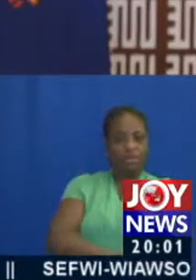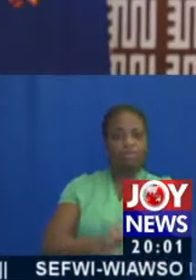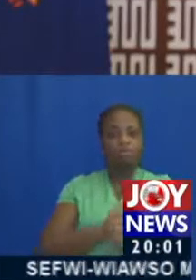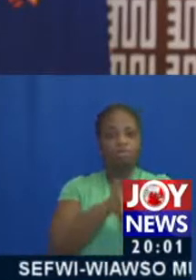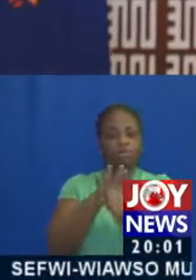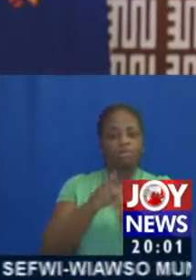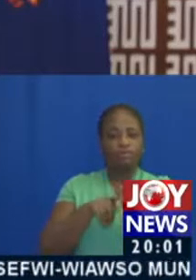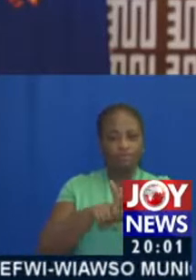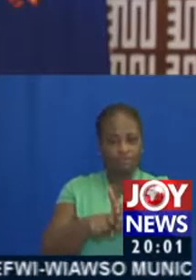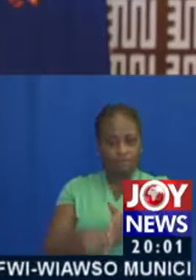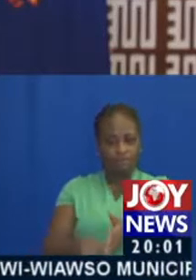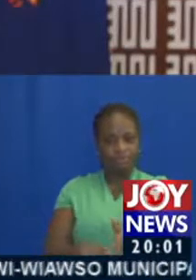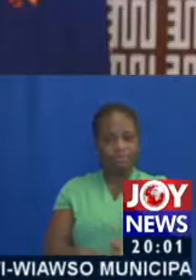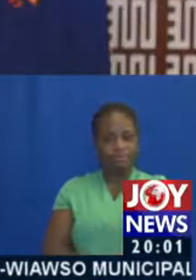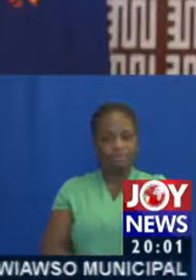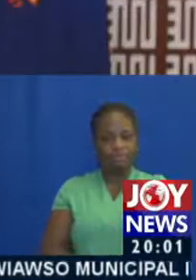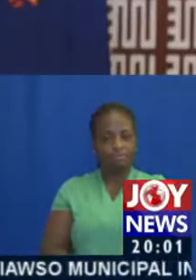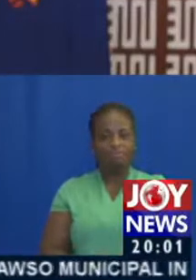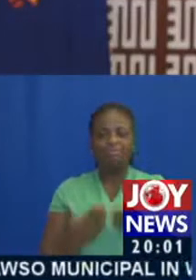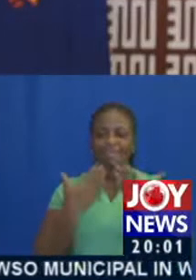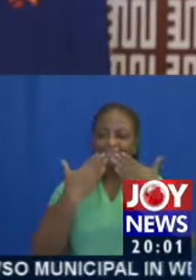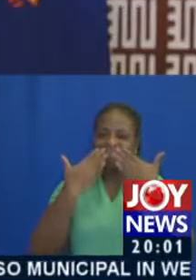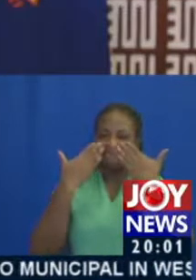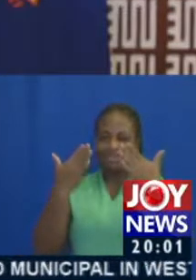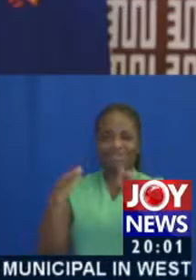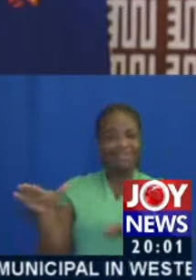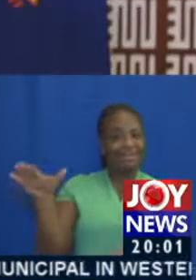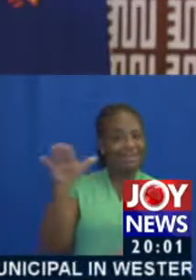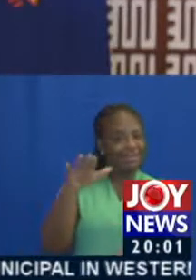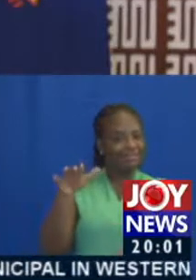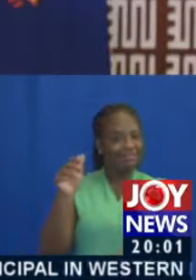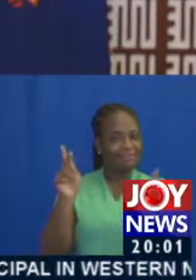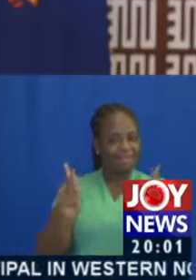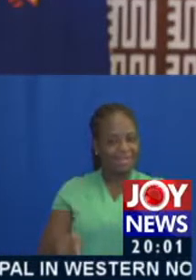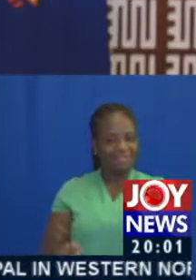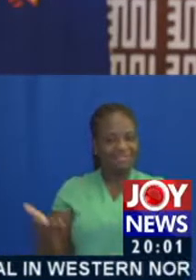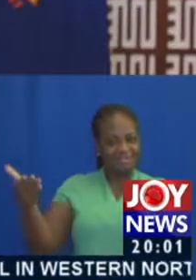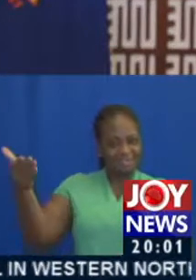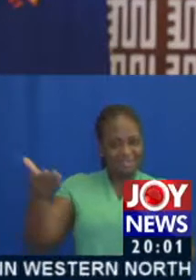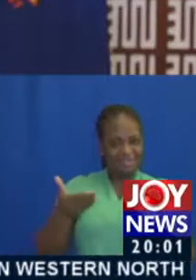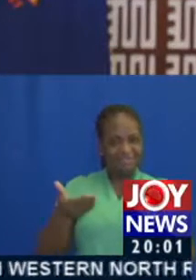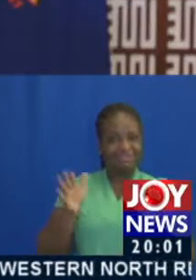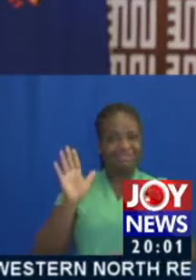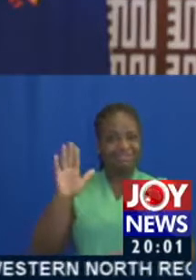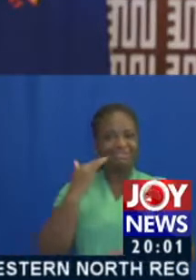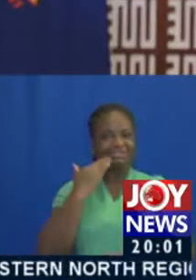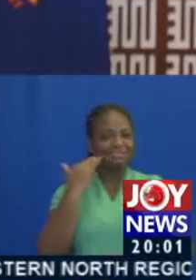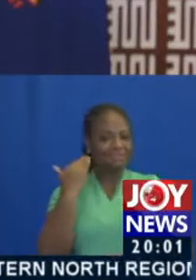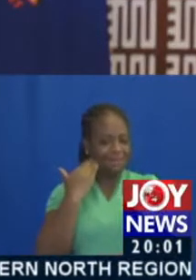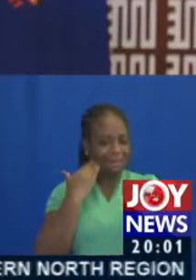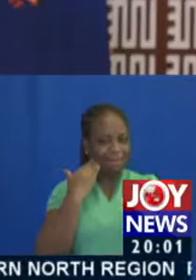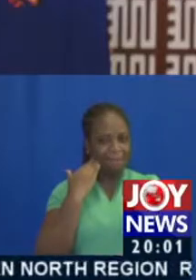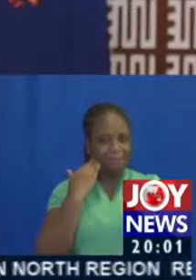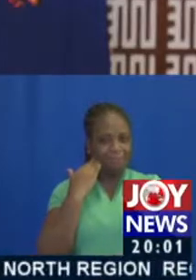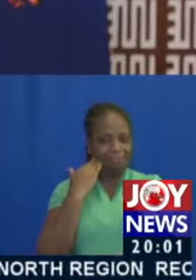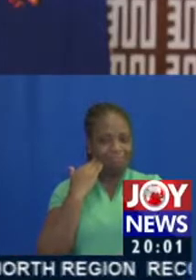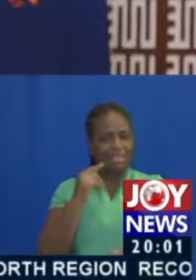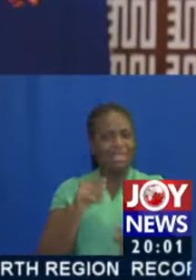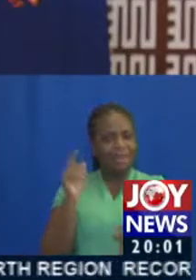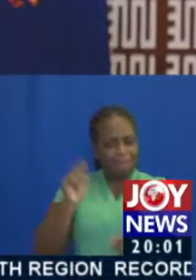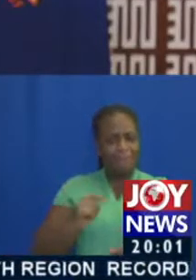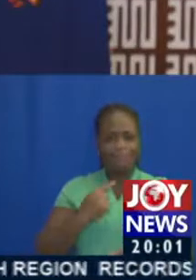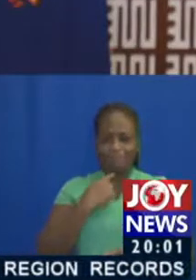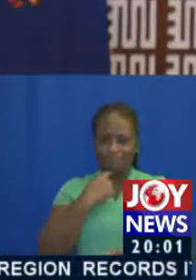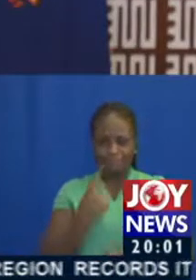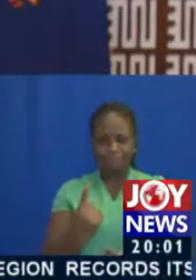COVID-19. I must thank you again for welcoming me into your homes. And I must